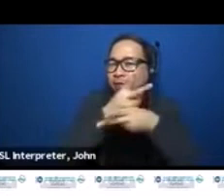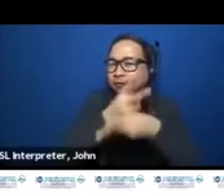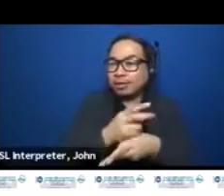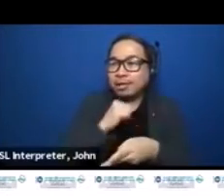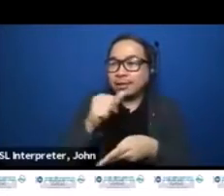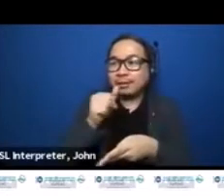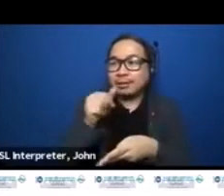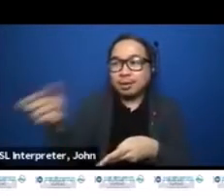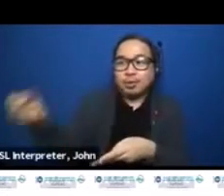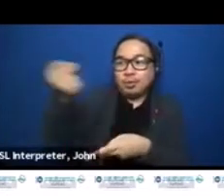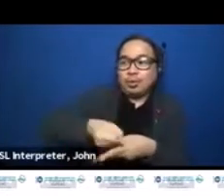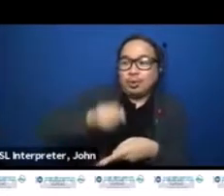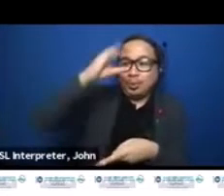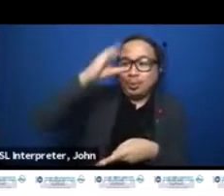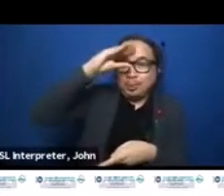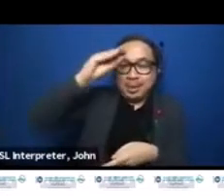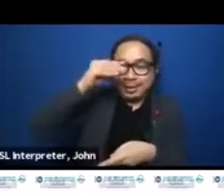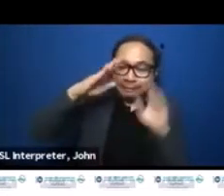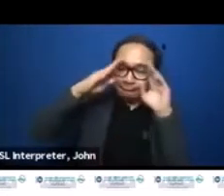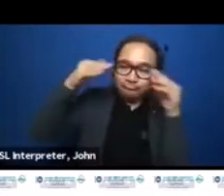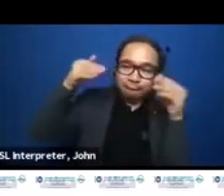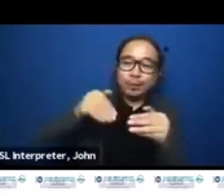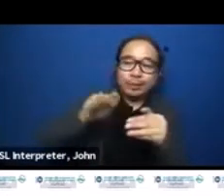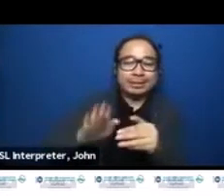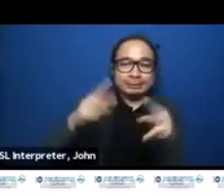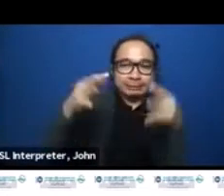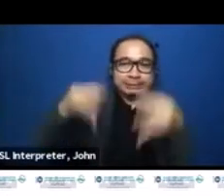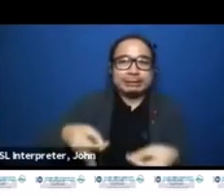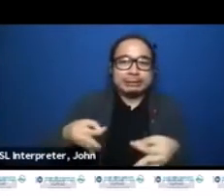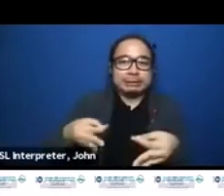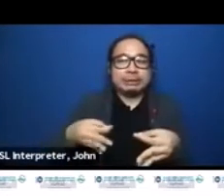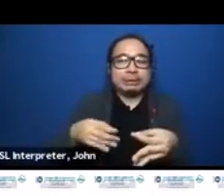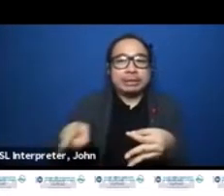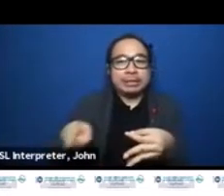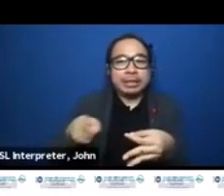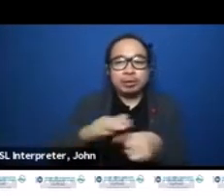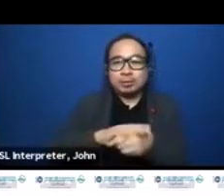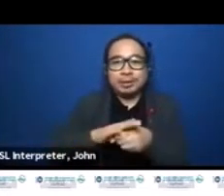involvement as an area for male